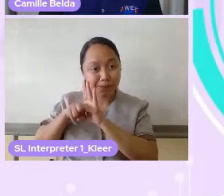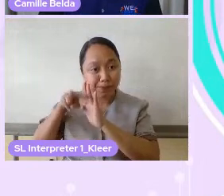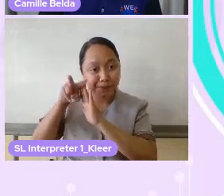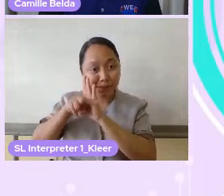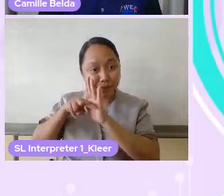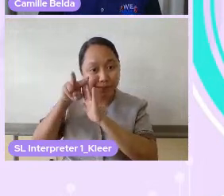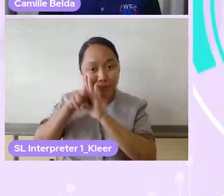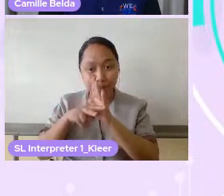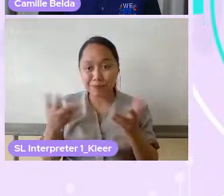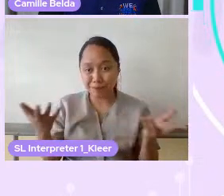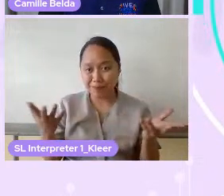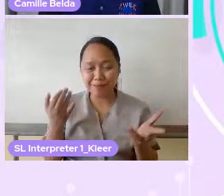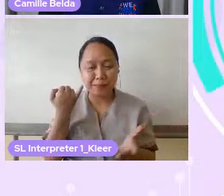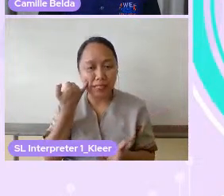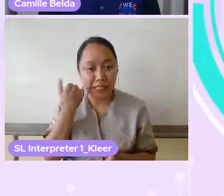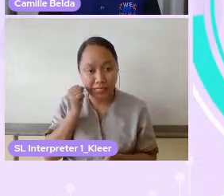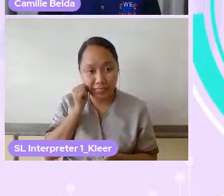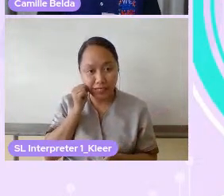Giselle?